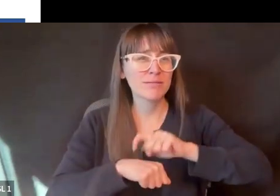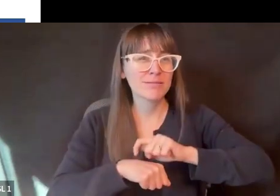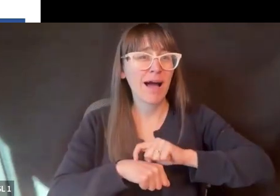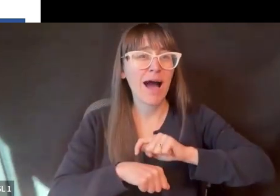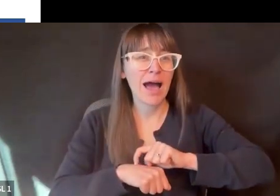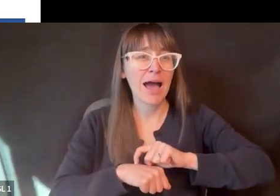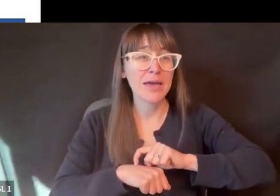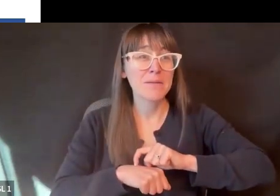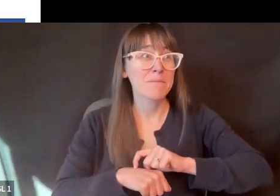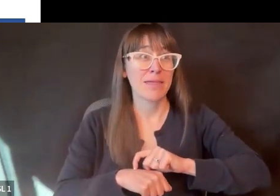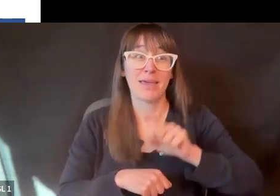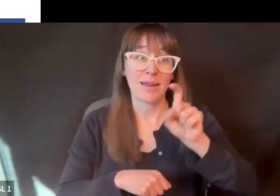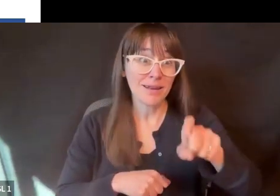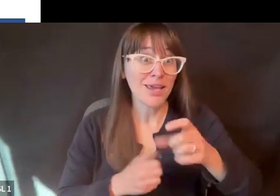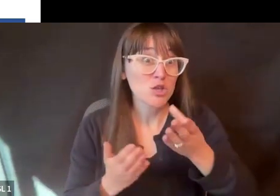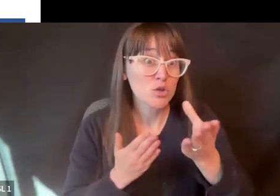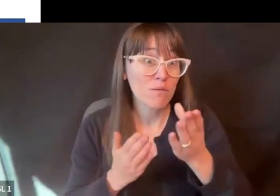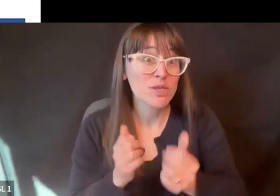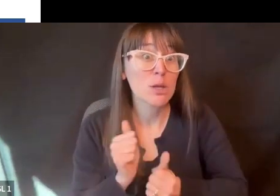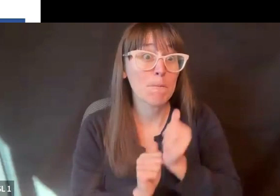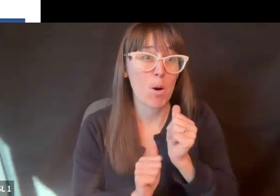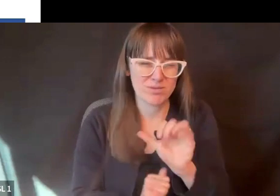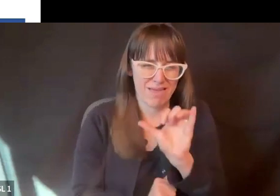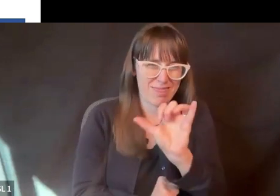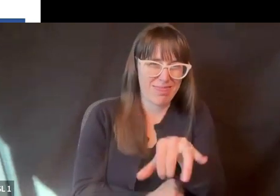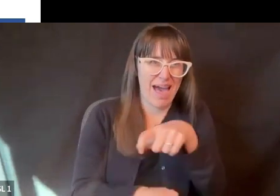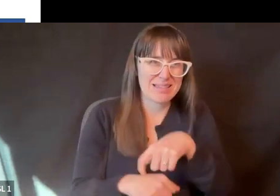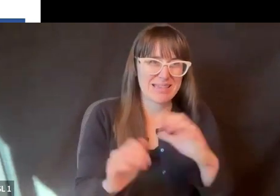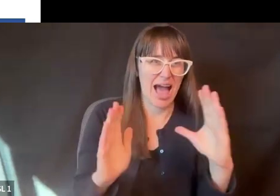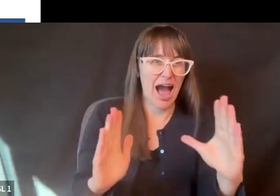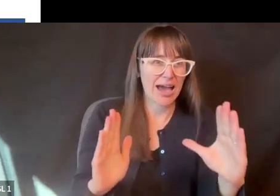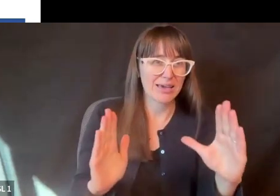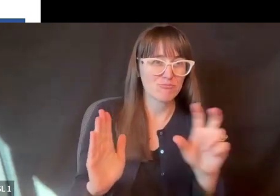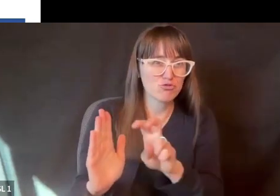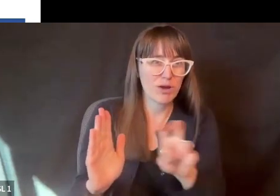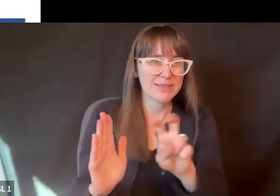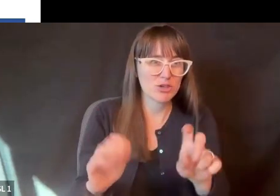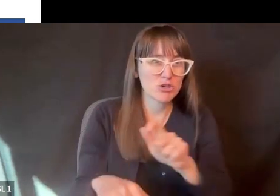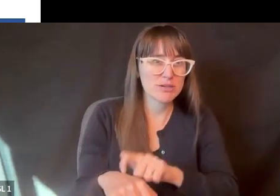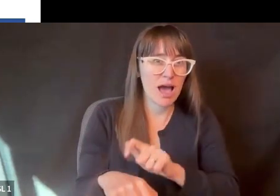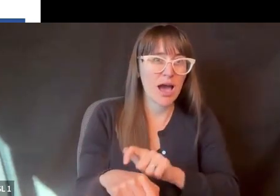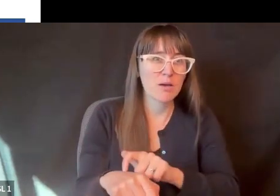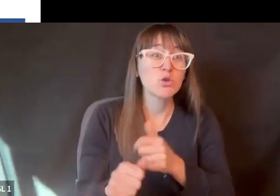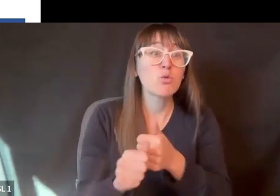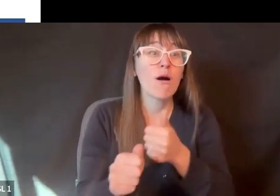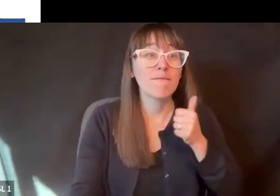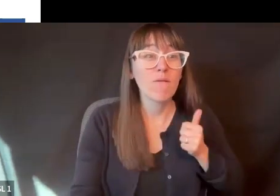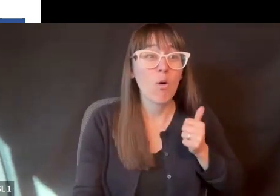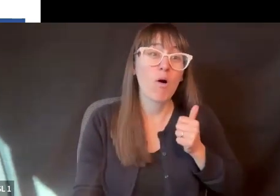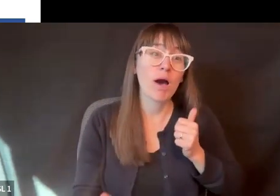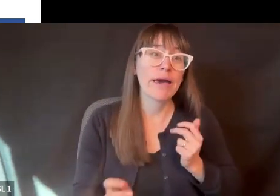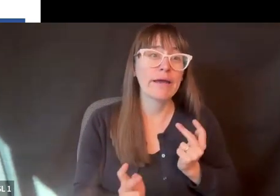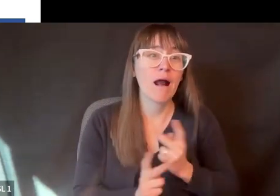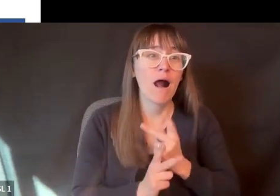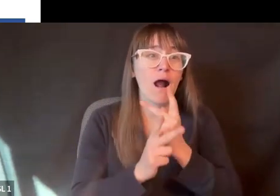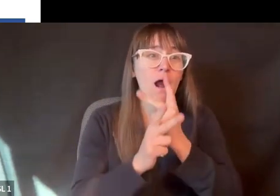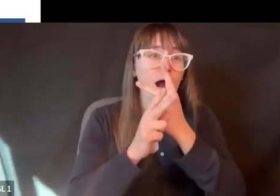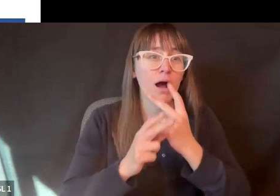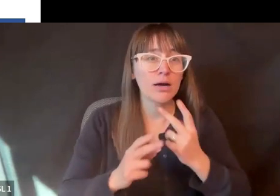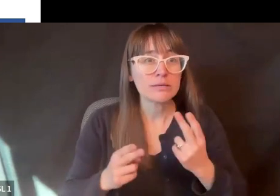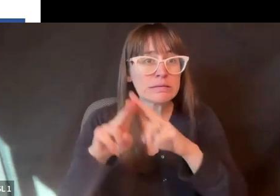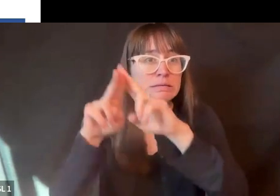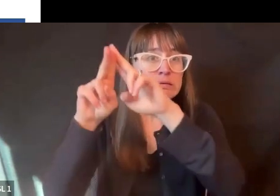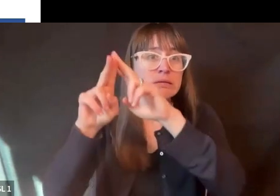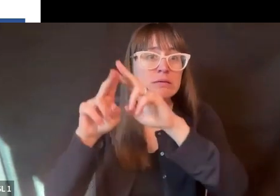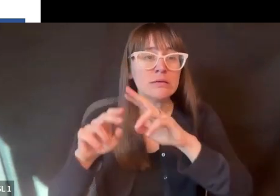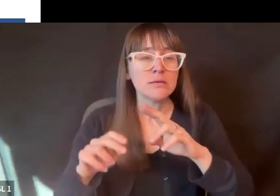really critical. And it's when people often need the services the most and that support to prevent exacerbation